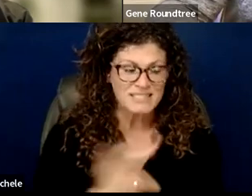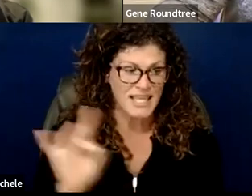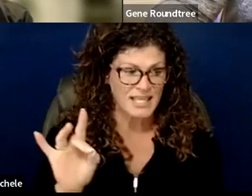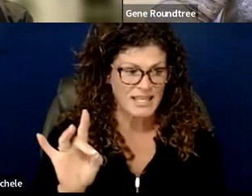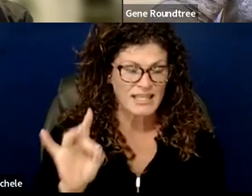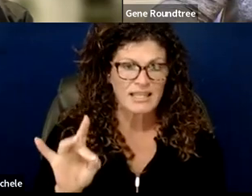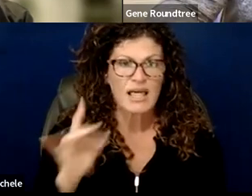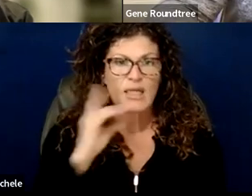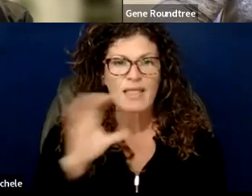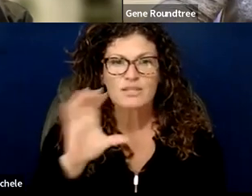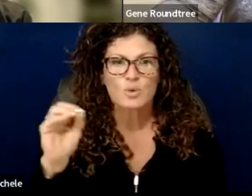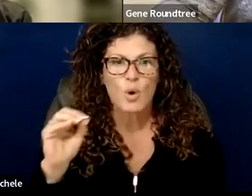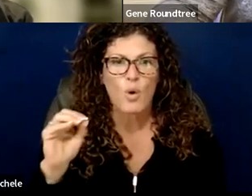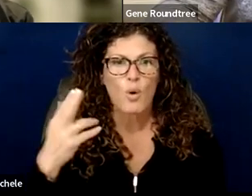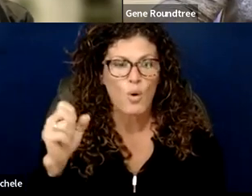gonna be co-hosted